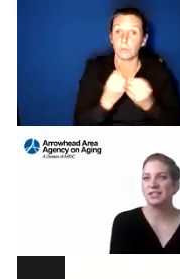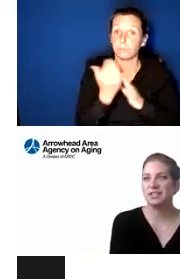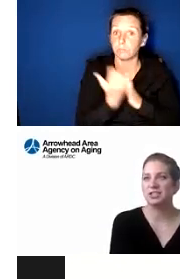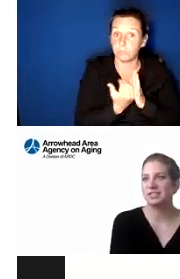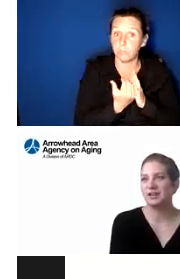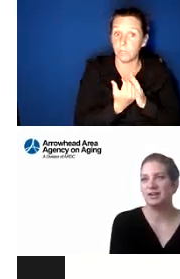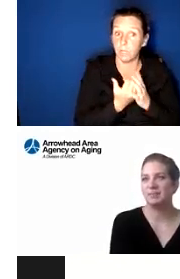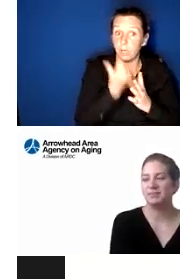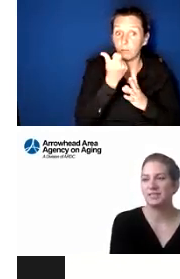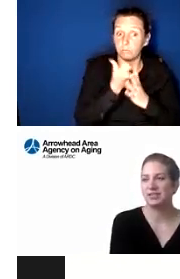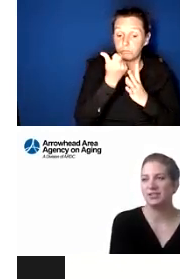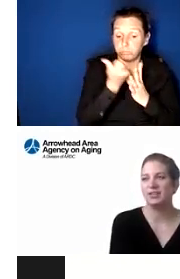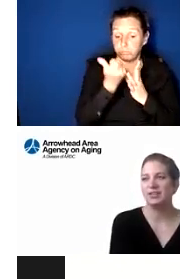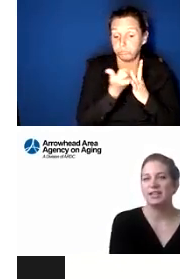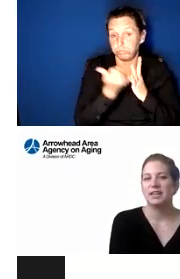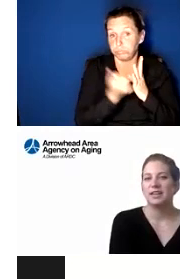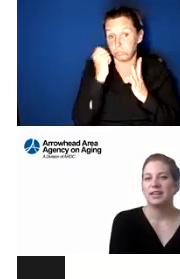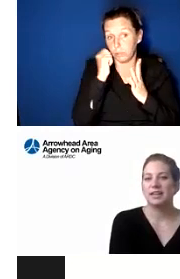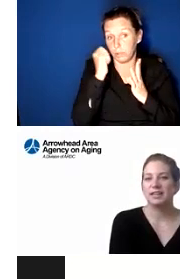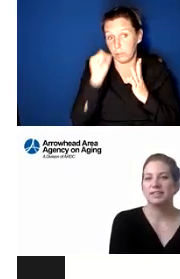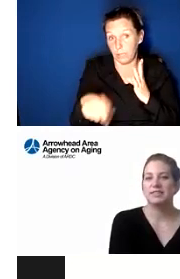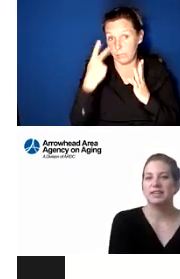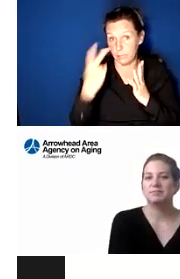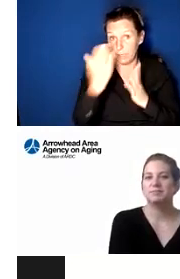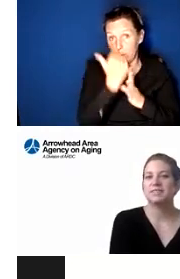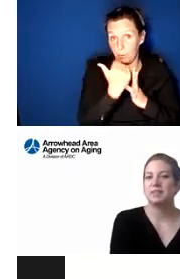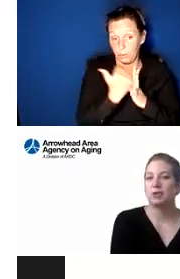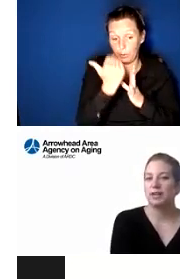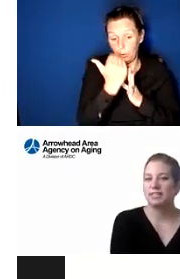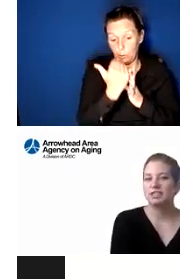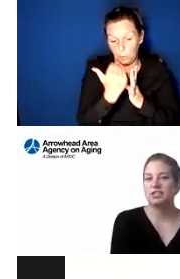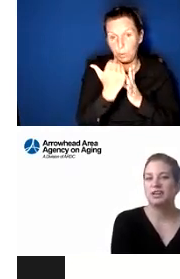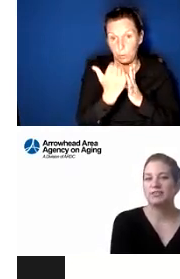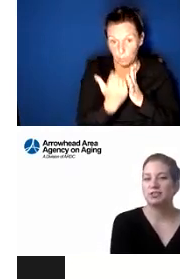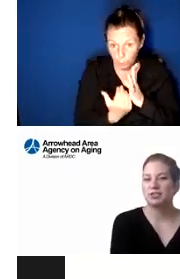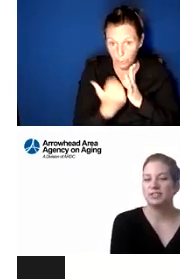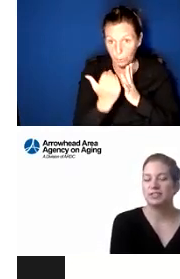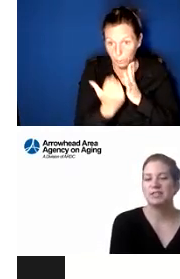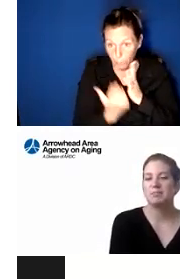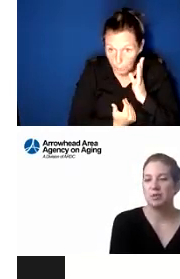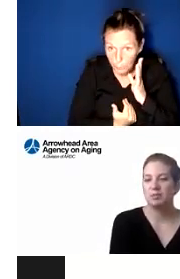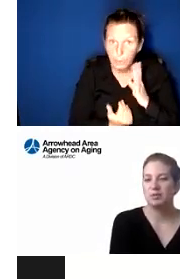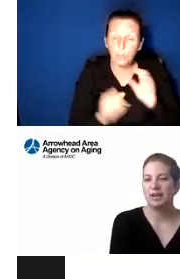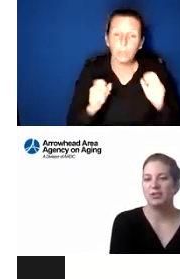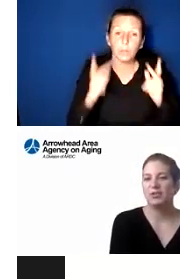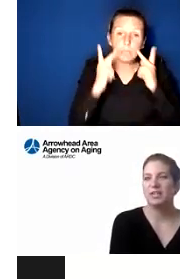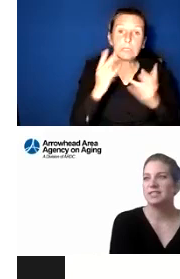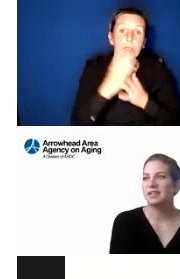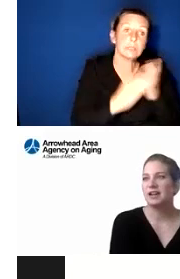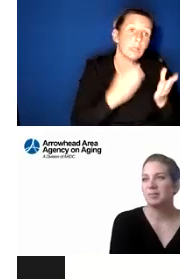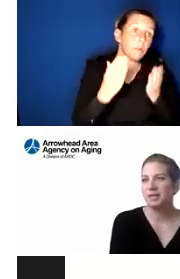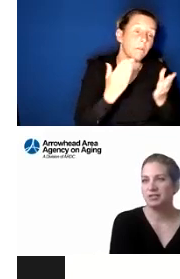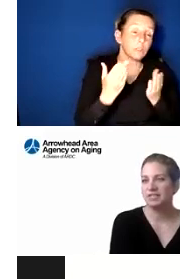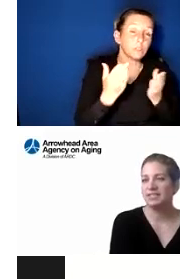each title. And some organizations offer services in multiple